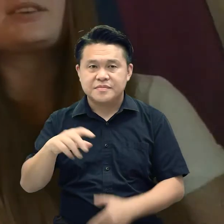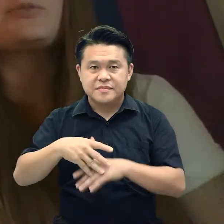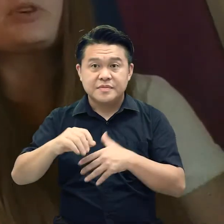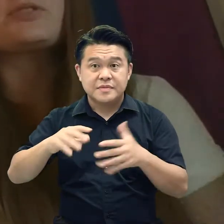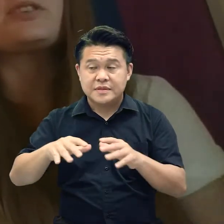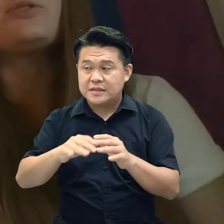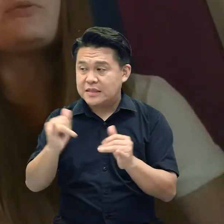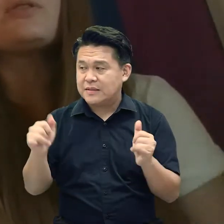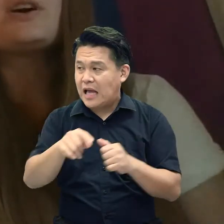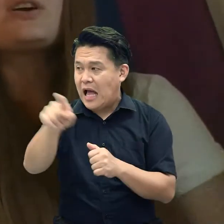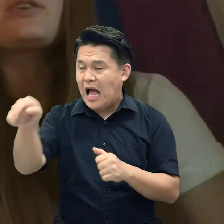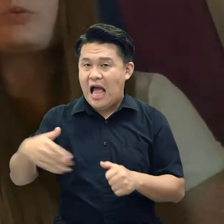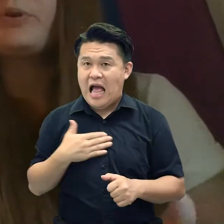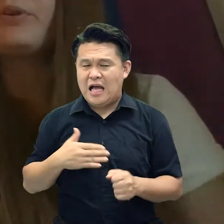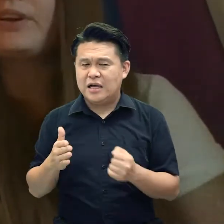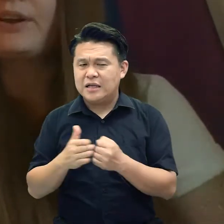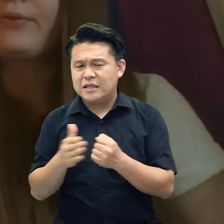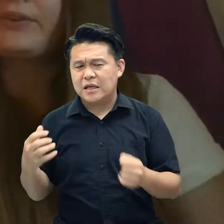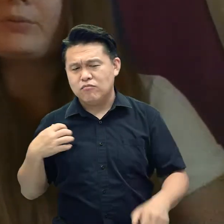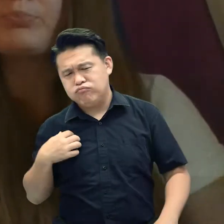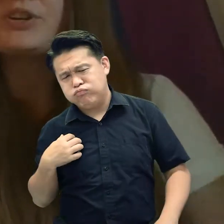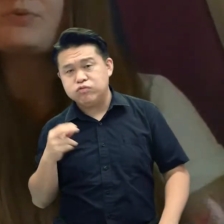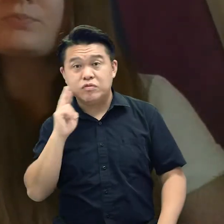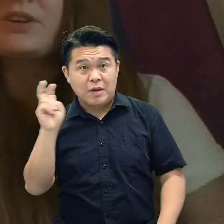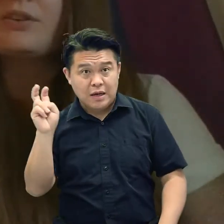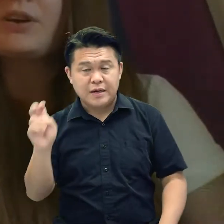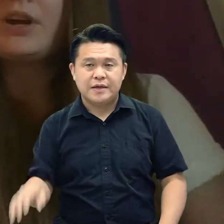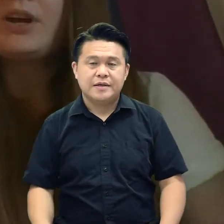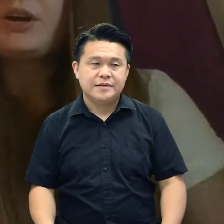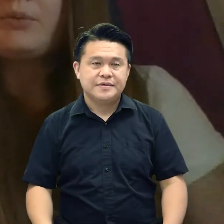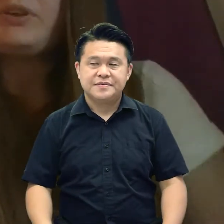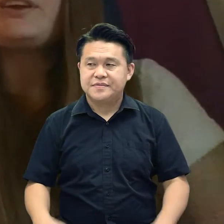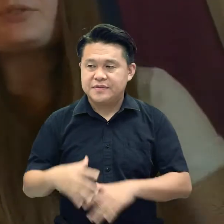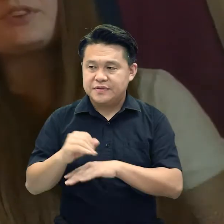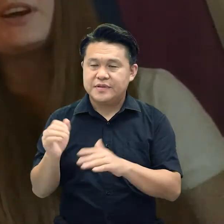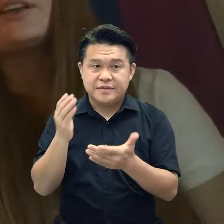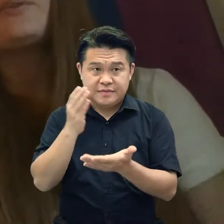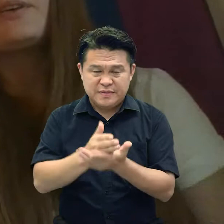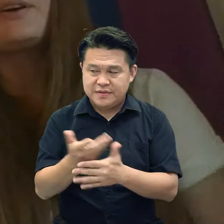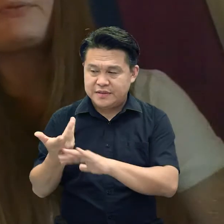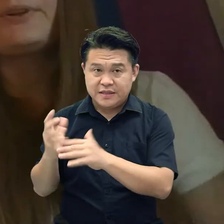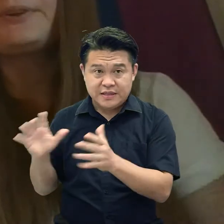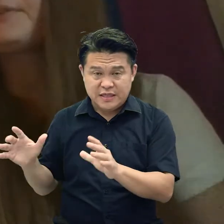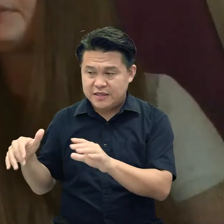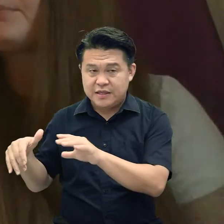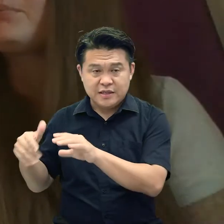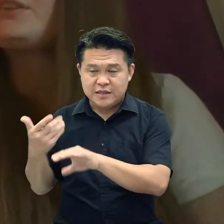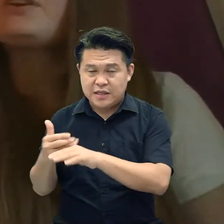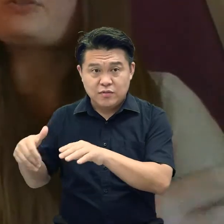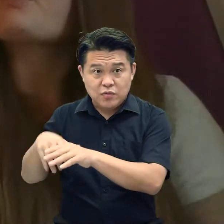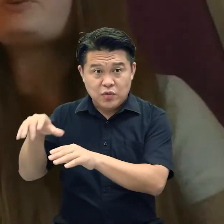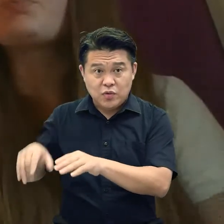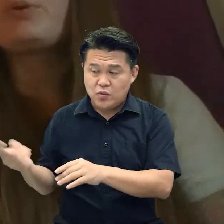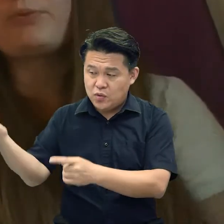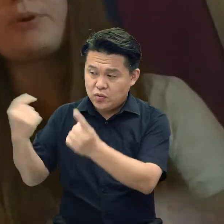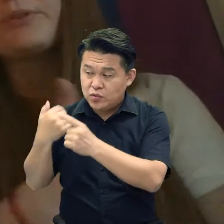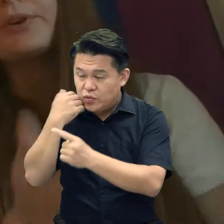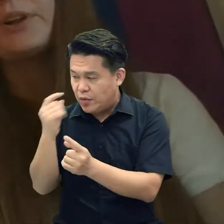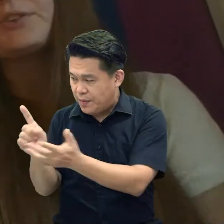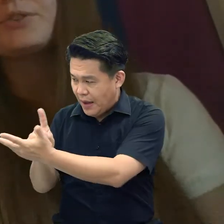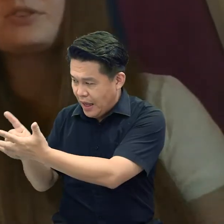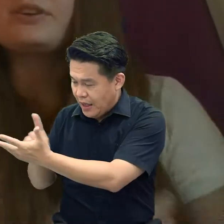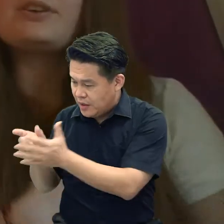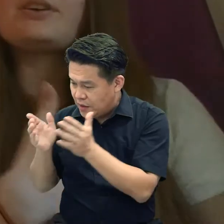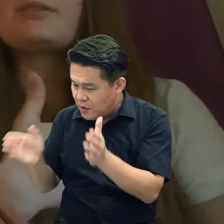I guess that's because I knew the community and I felt that the pressure was bigger. Being outside, I felt meeting other people from